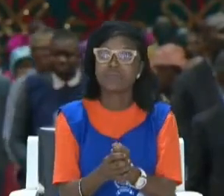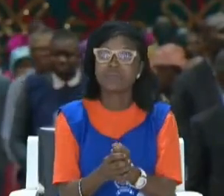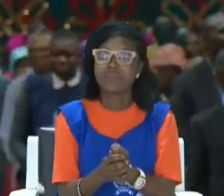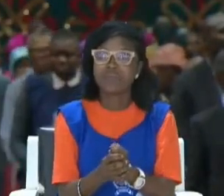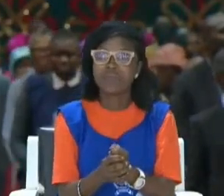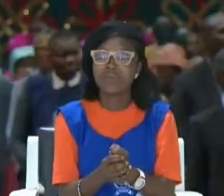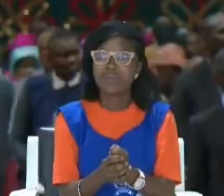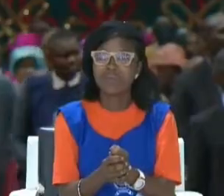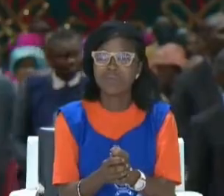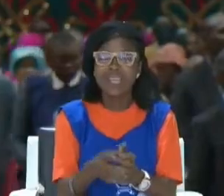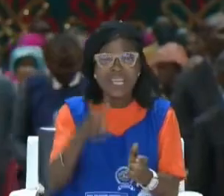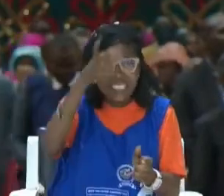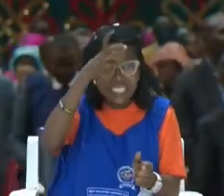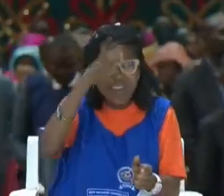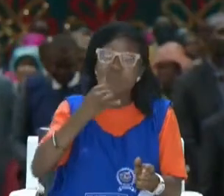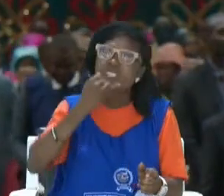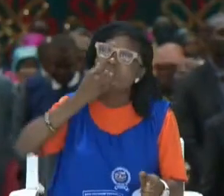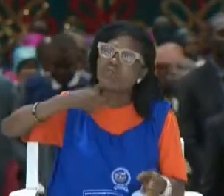The devil is a bad devil.